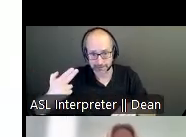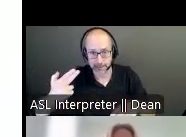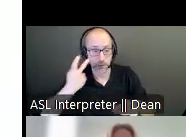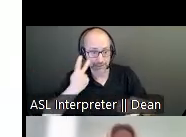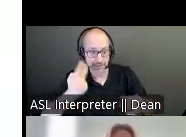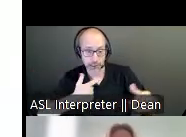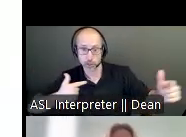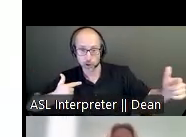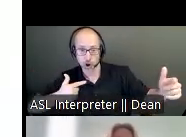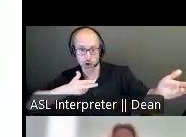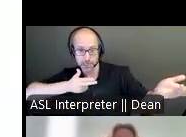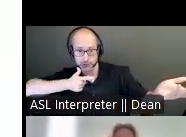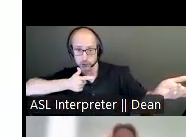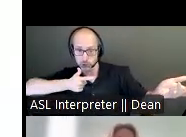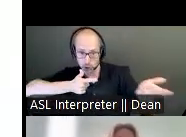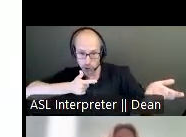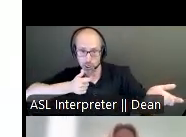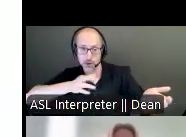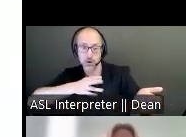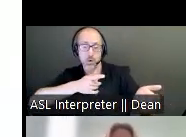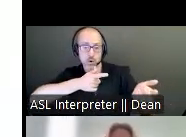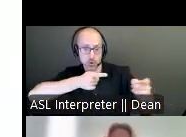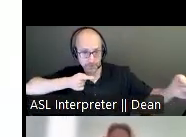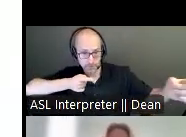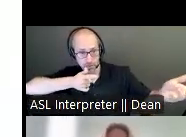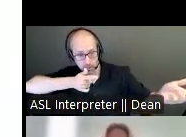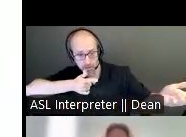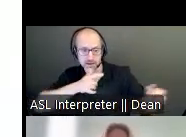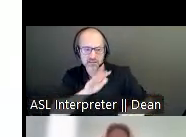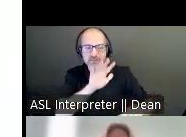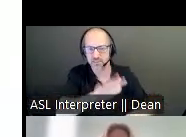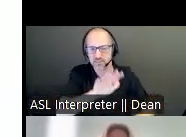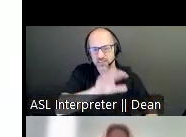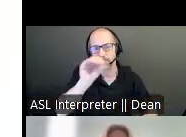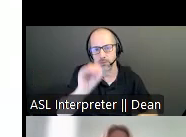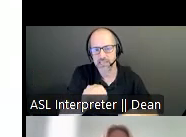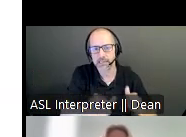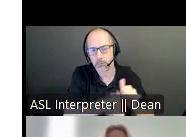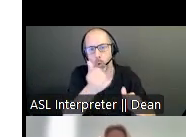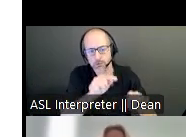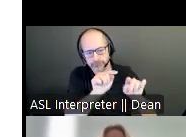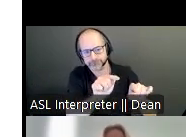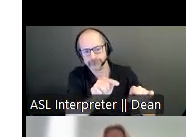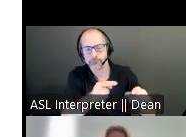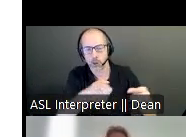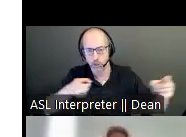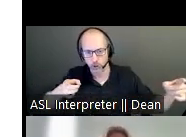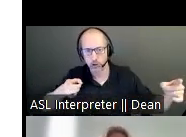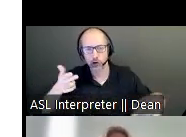such as shotguns and rifles were used in approximately 55% of the cases.